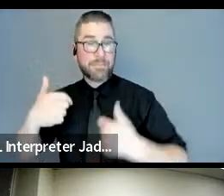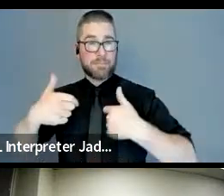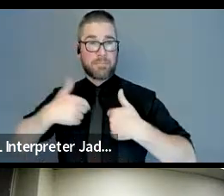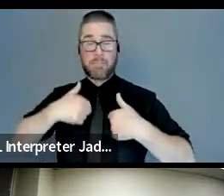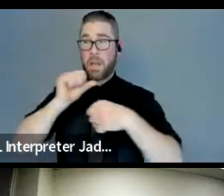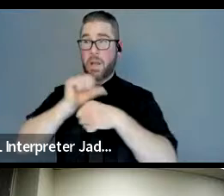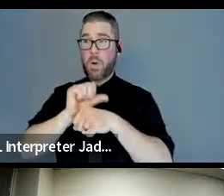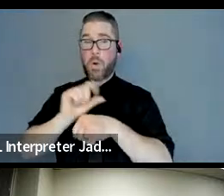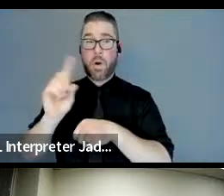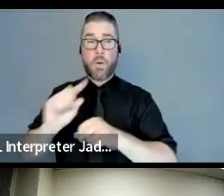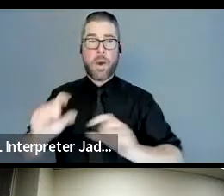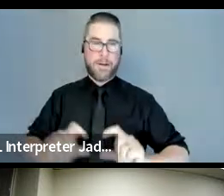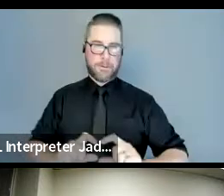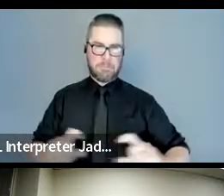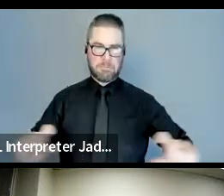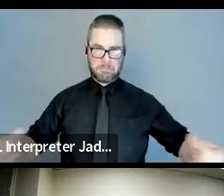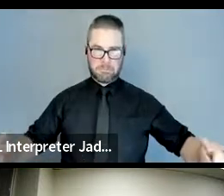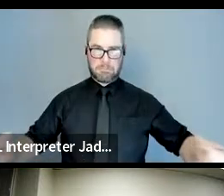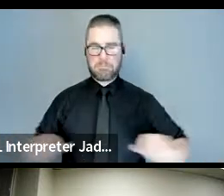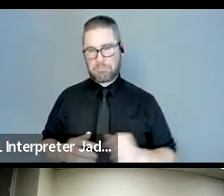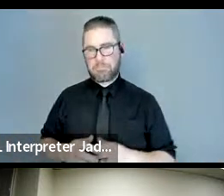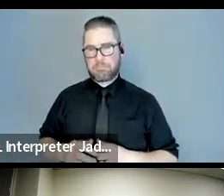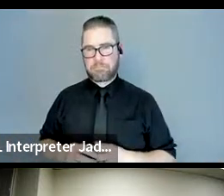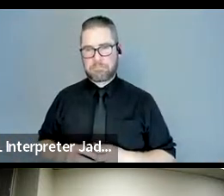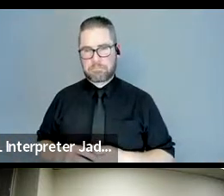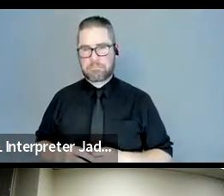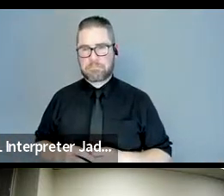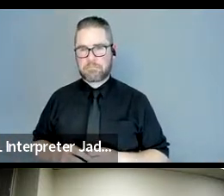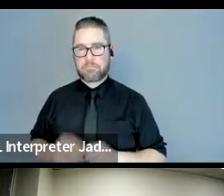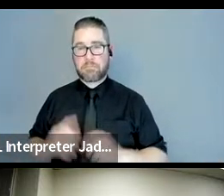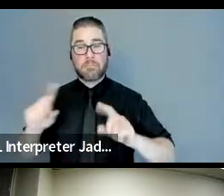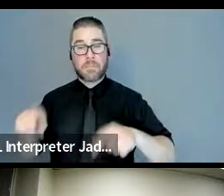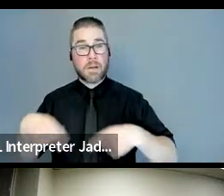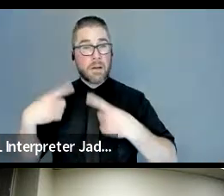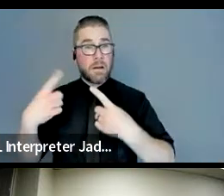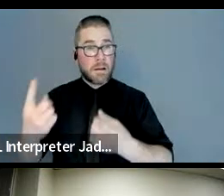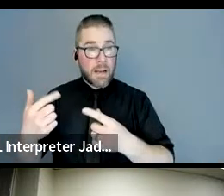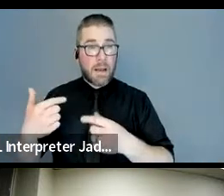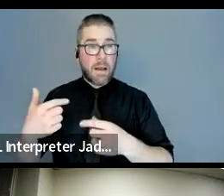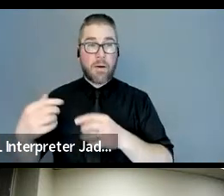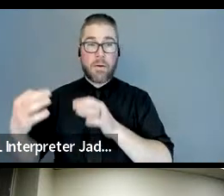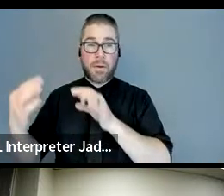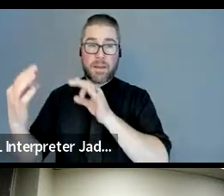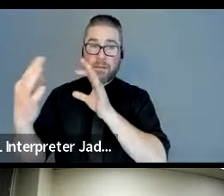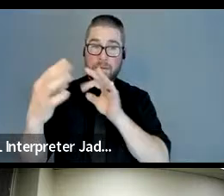We've taken into account the feedback that we've gotten from the subcommittee and from